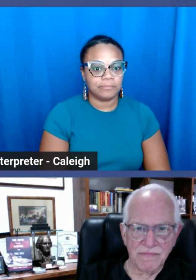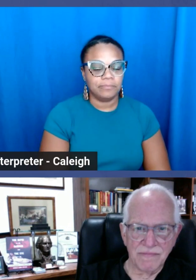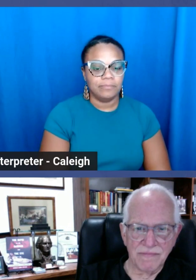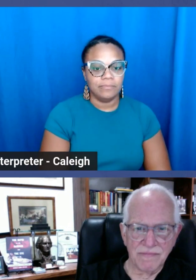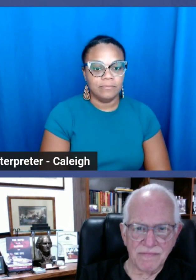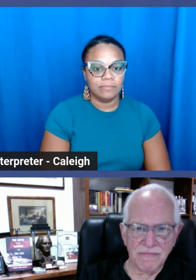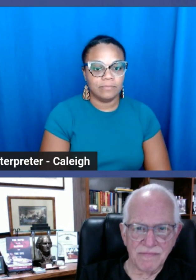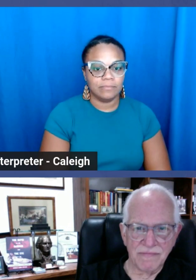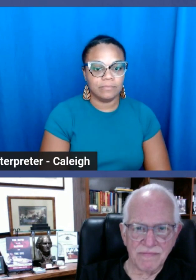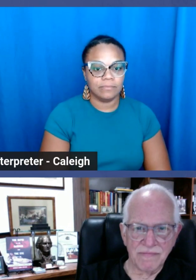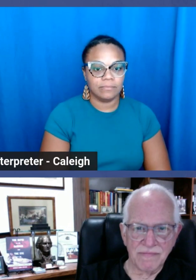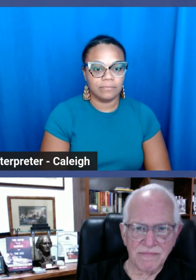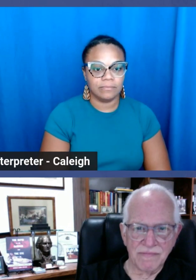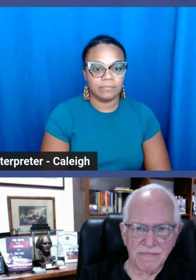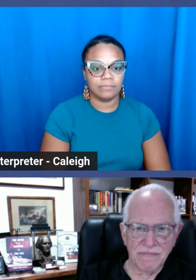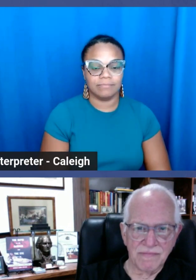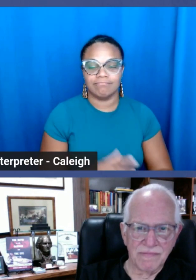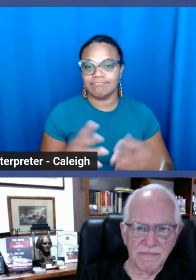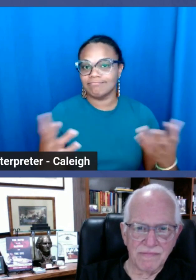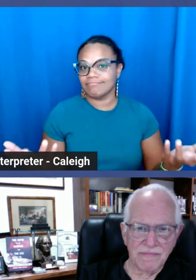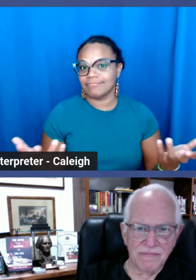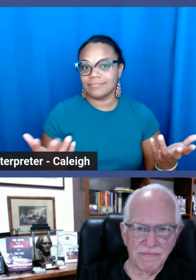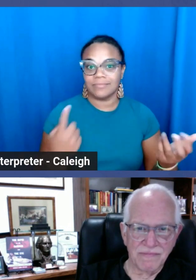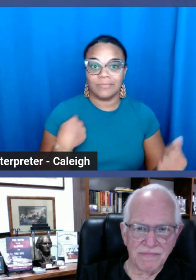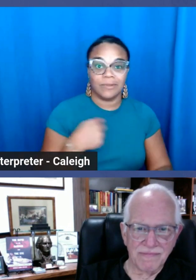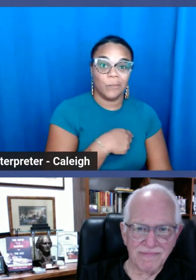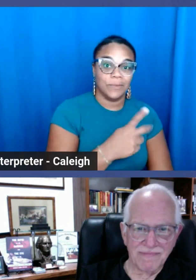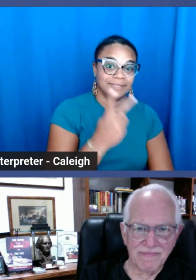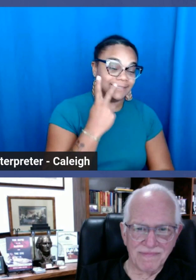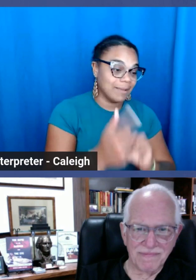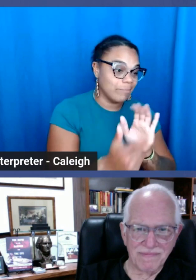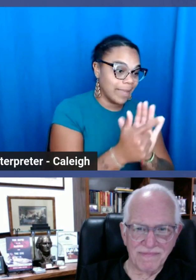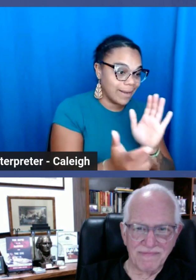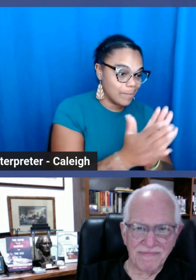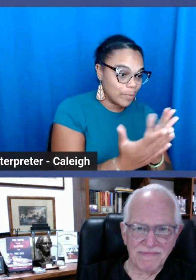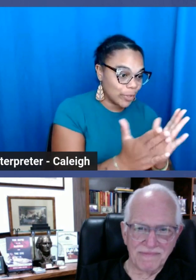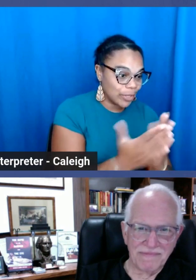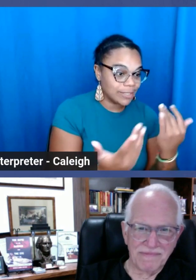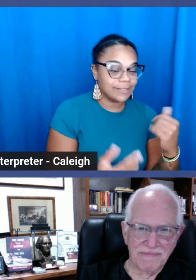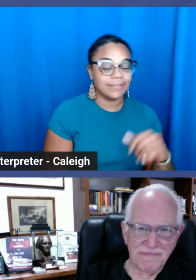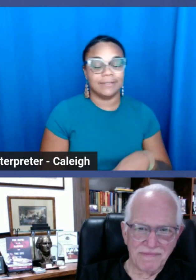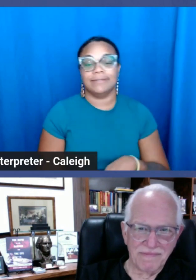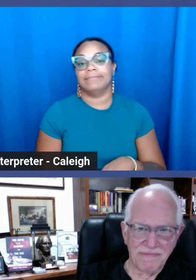from banning books to restricting classroom discussions,